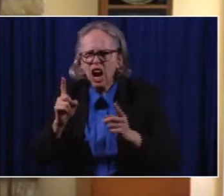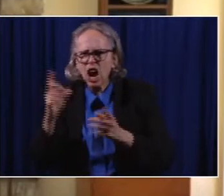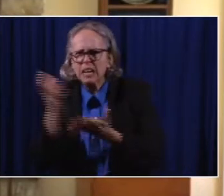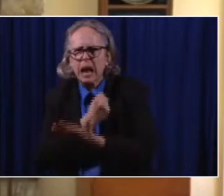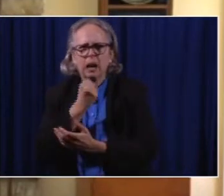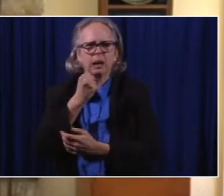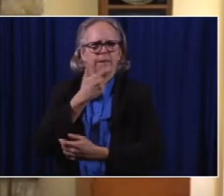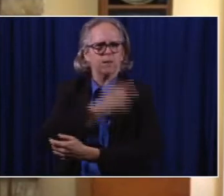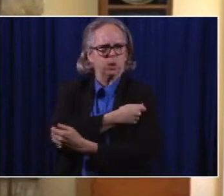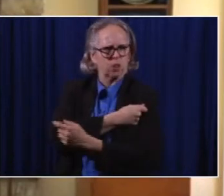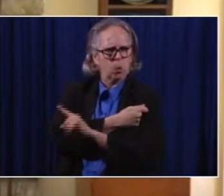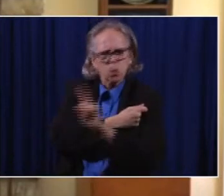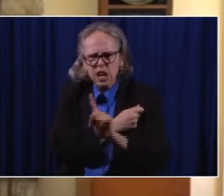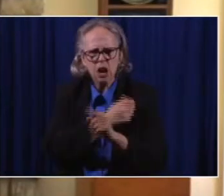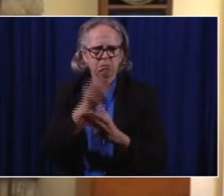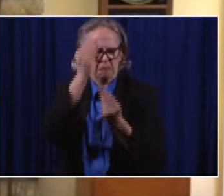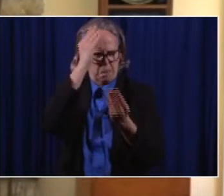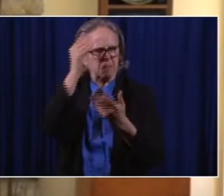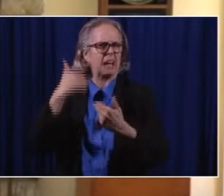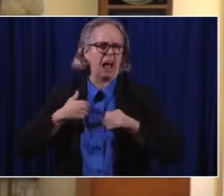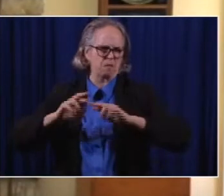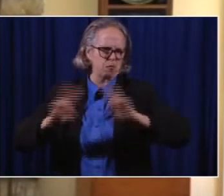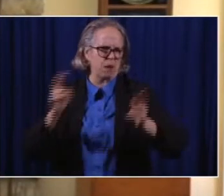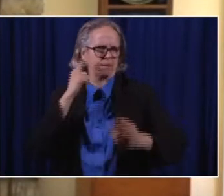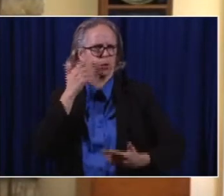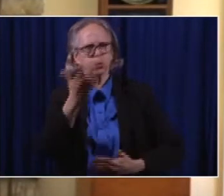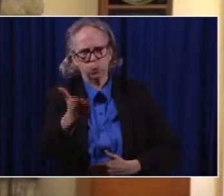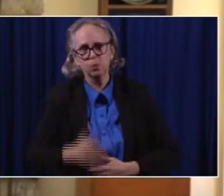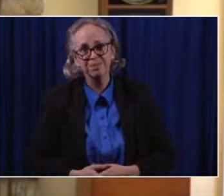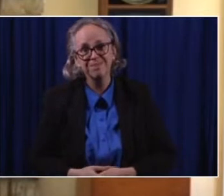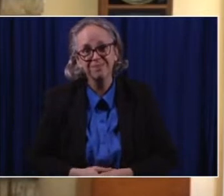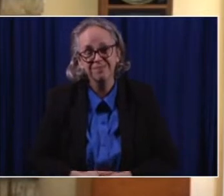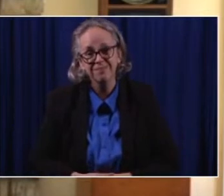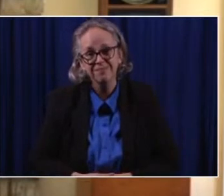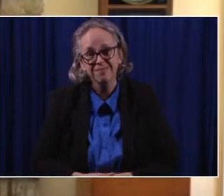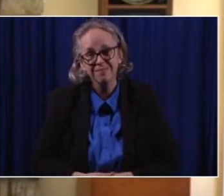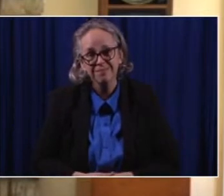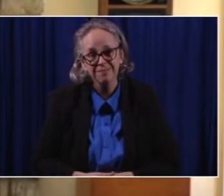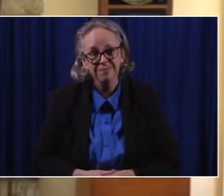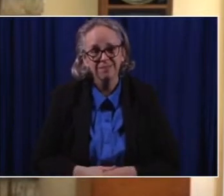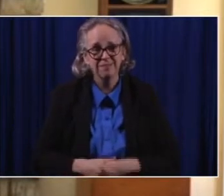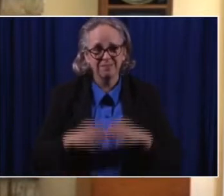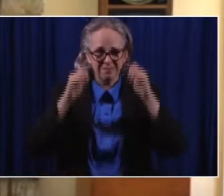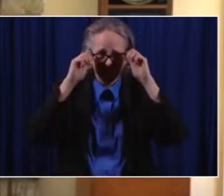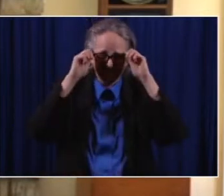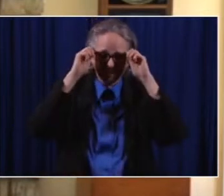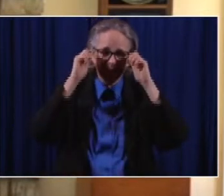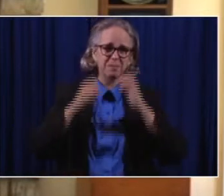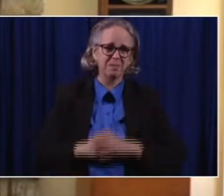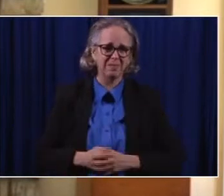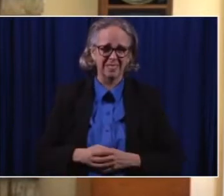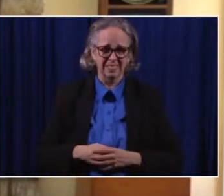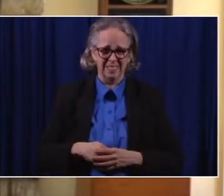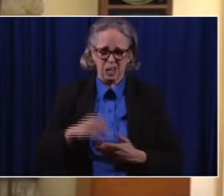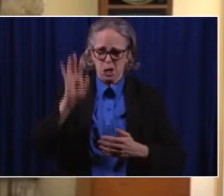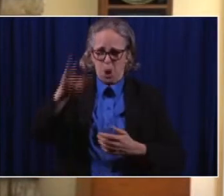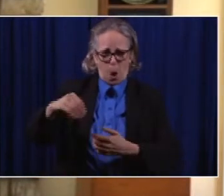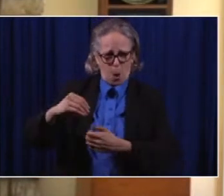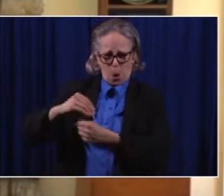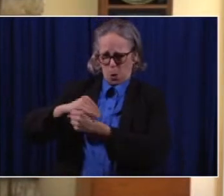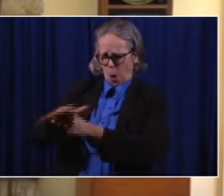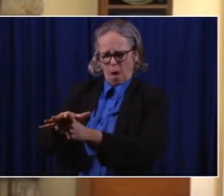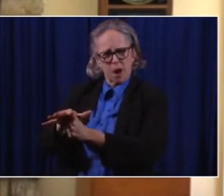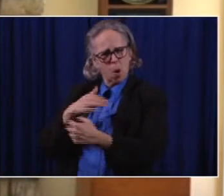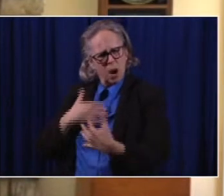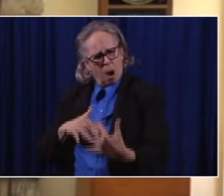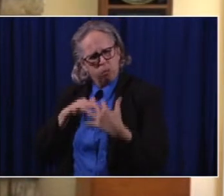Our health departments have been at the forefront of this battle. And as we look to the future and see what we